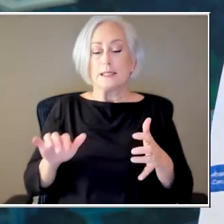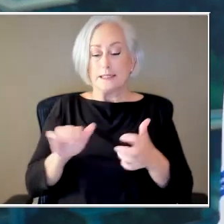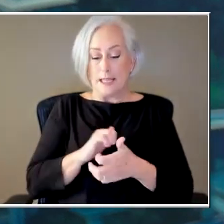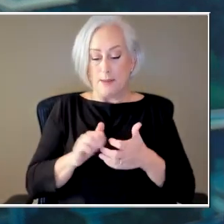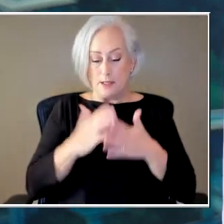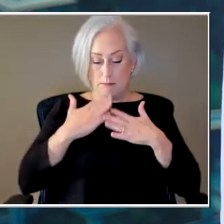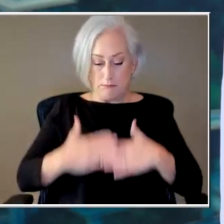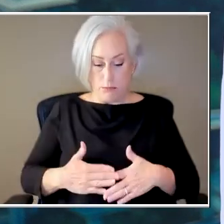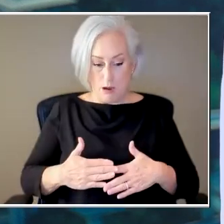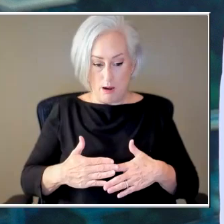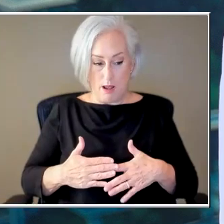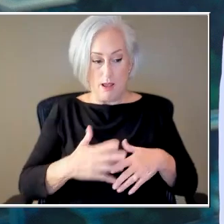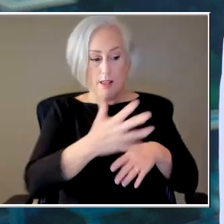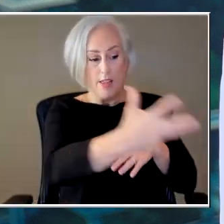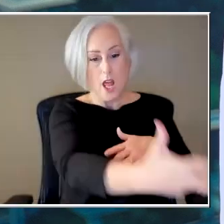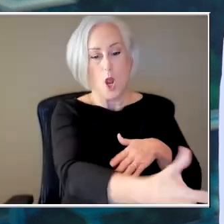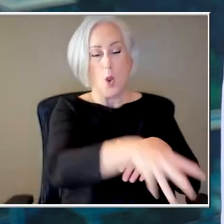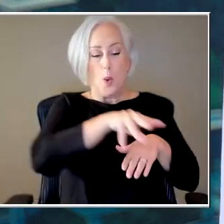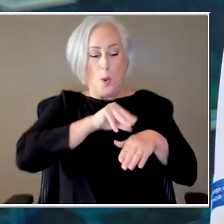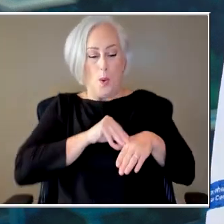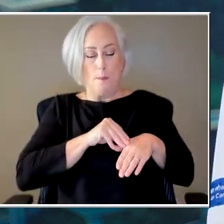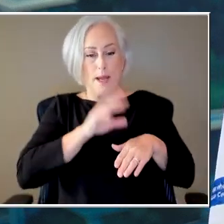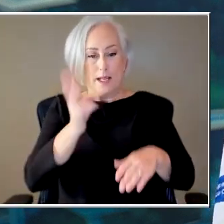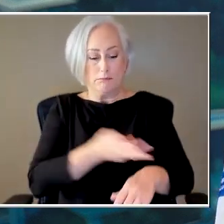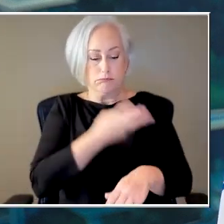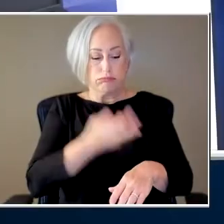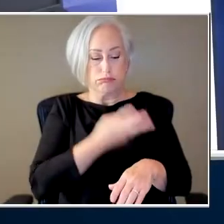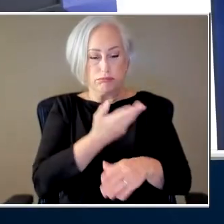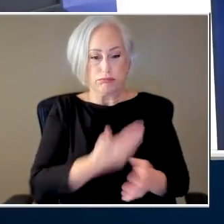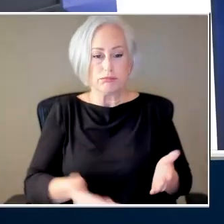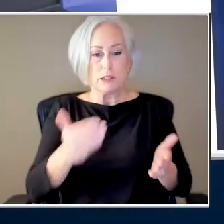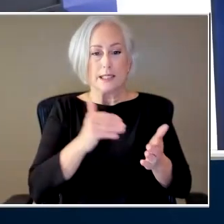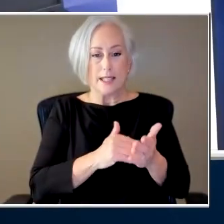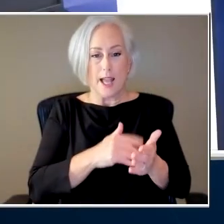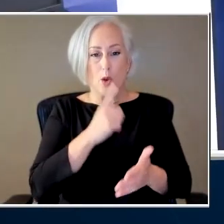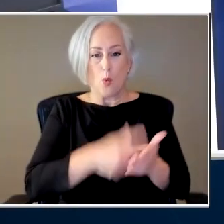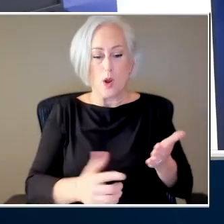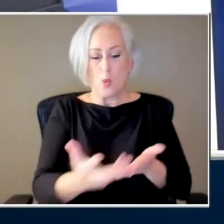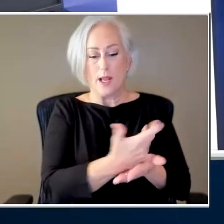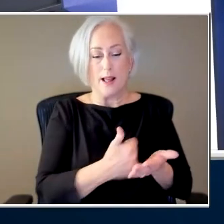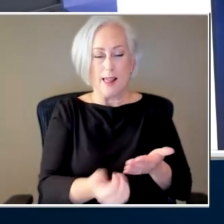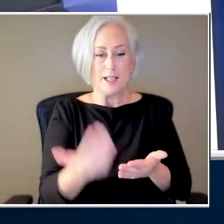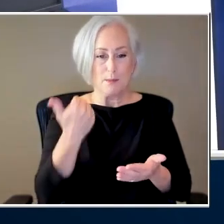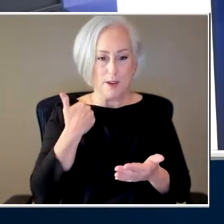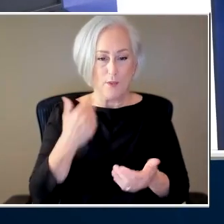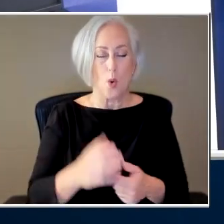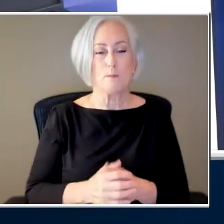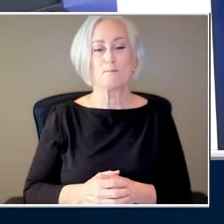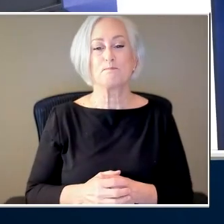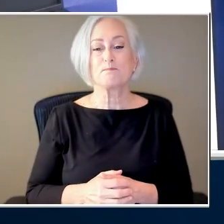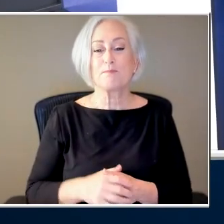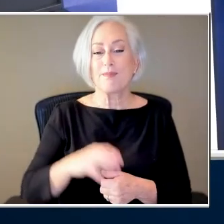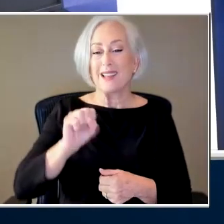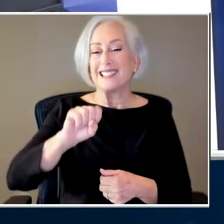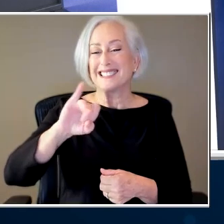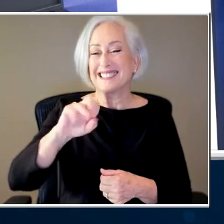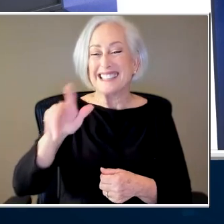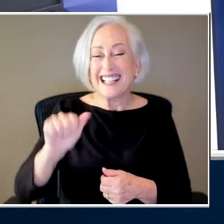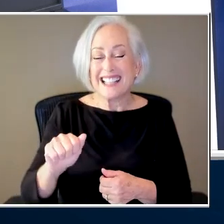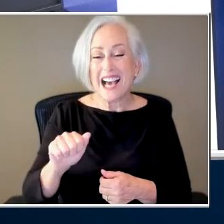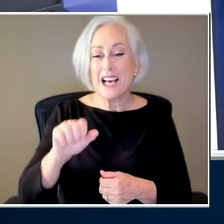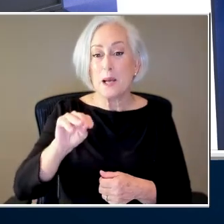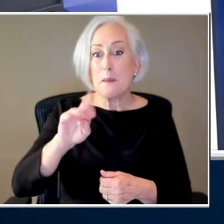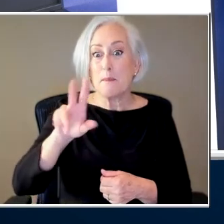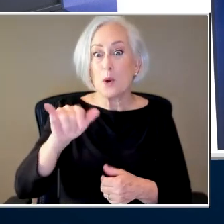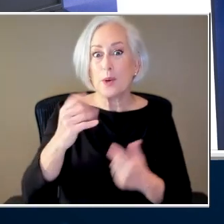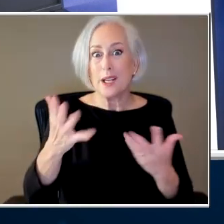by reinfusing these stem cells we had previously collected. Gotcha. Okay. Okay, Celia, Marie wants to know, when